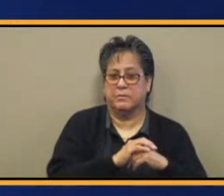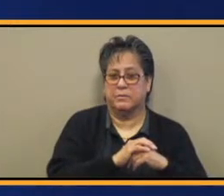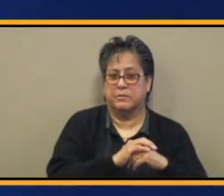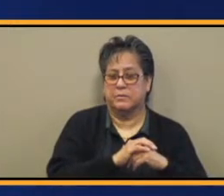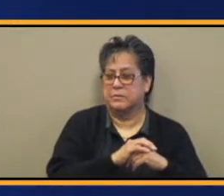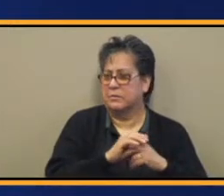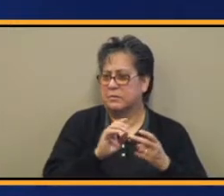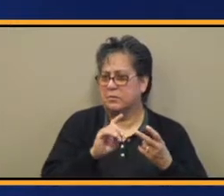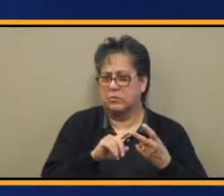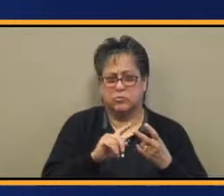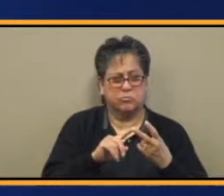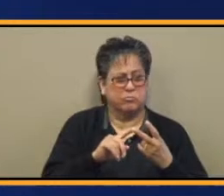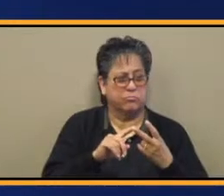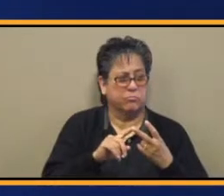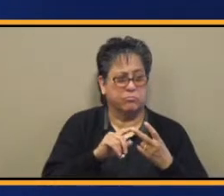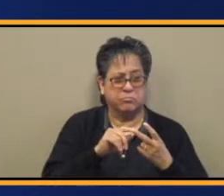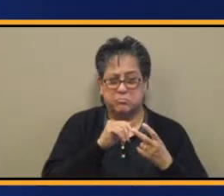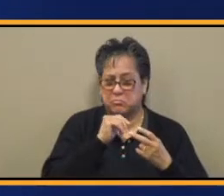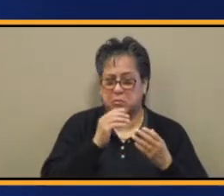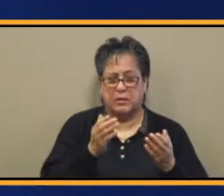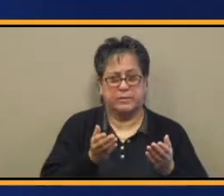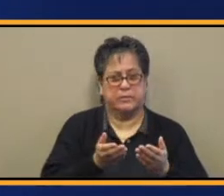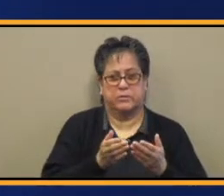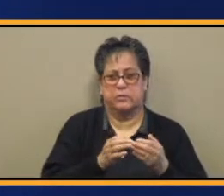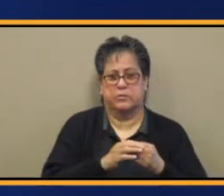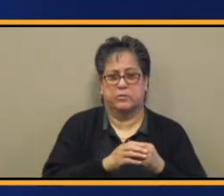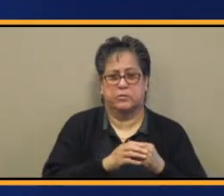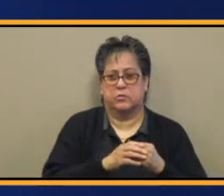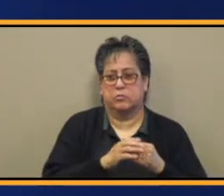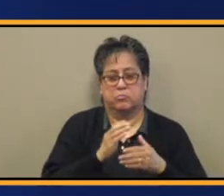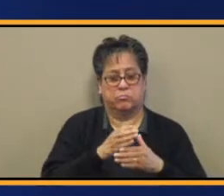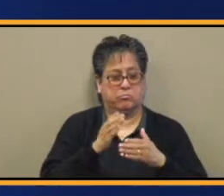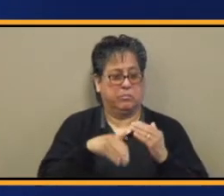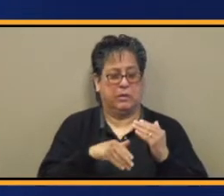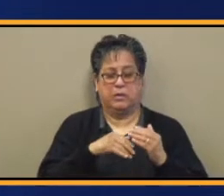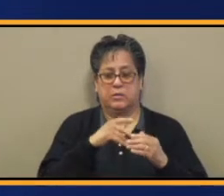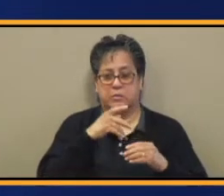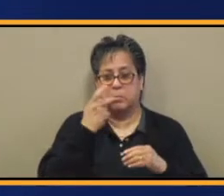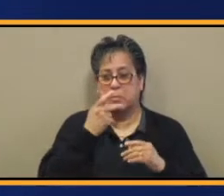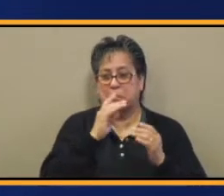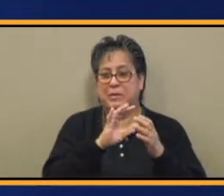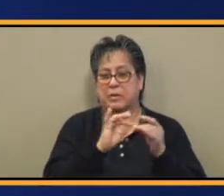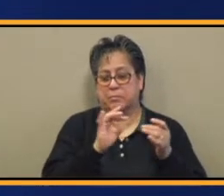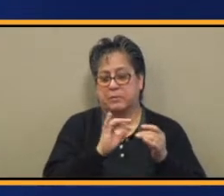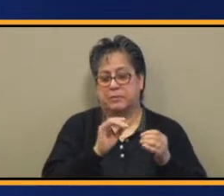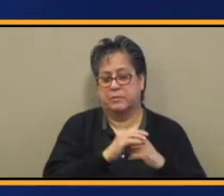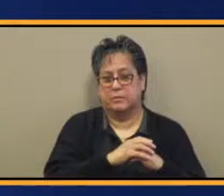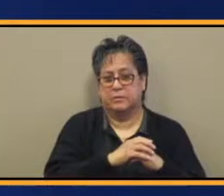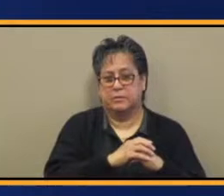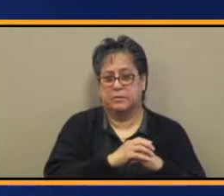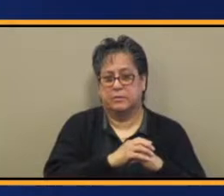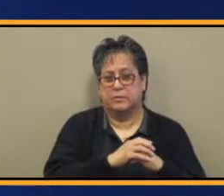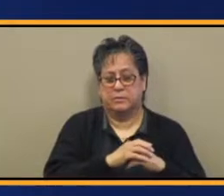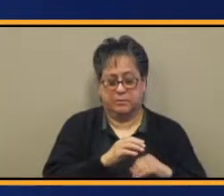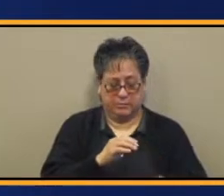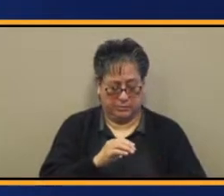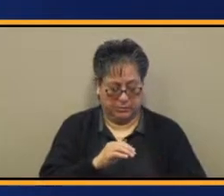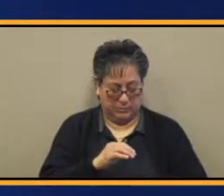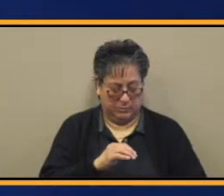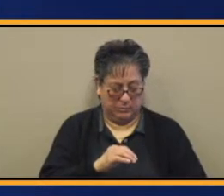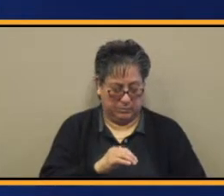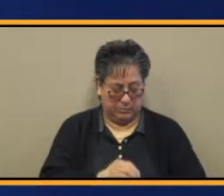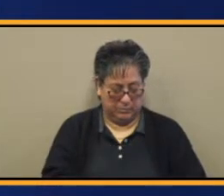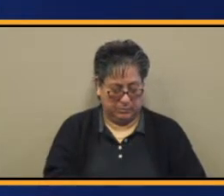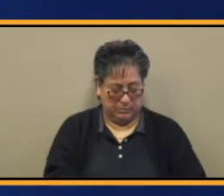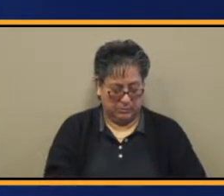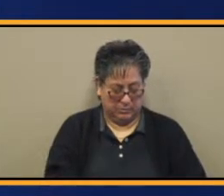Don't believe he's in attendance. That concludes public comment on this item. Thank you, Ms. Pardon. There is a